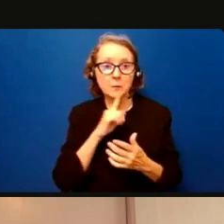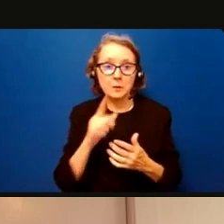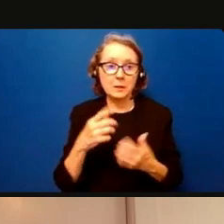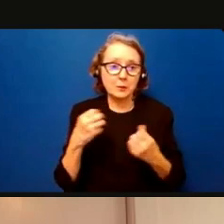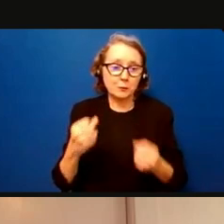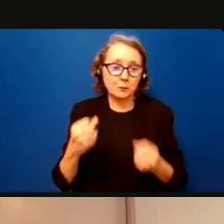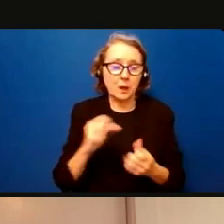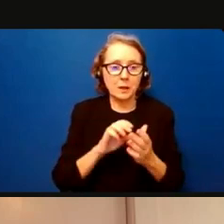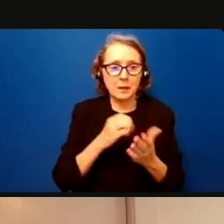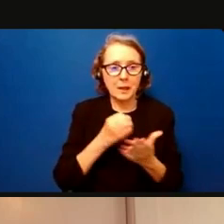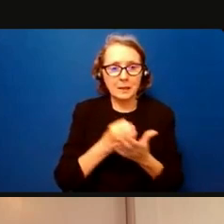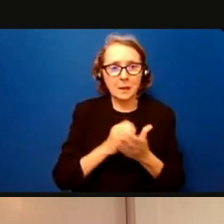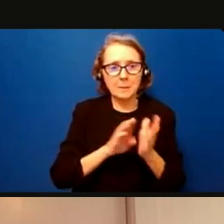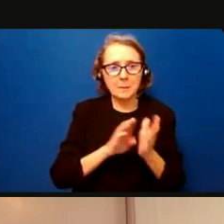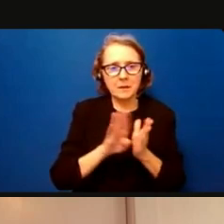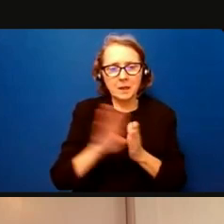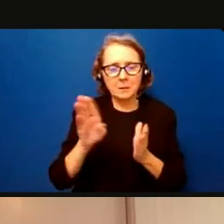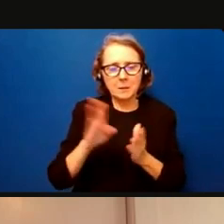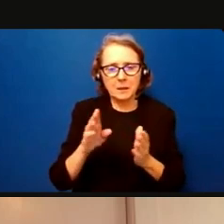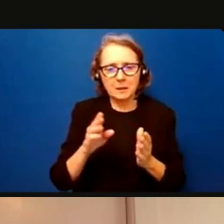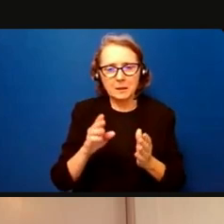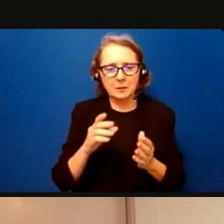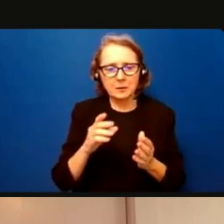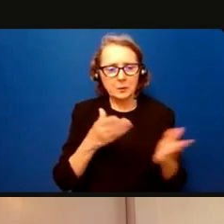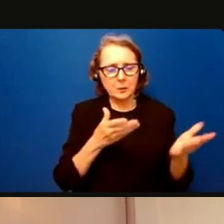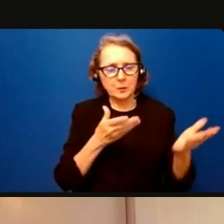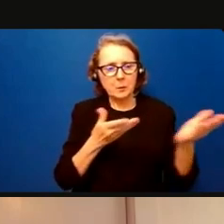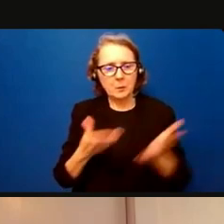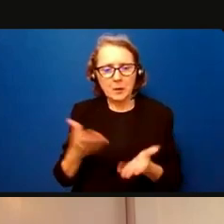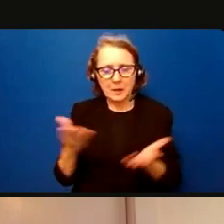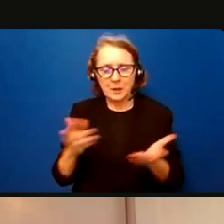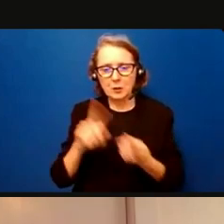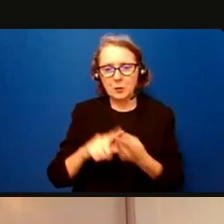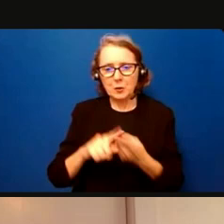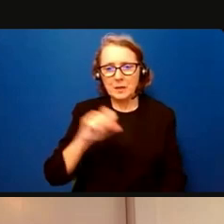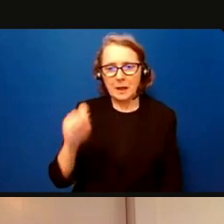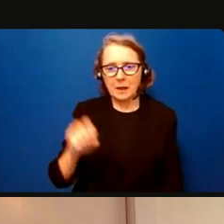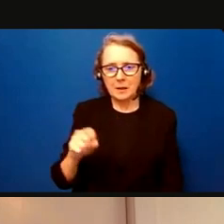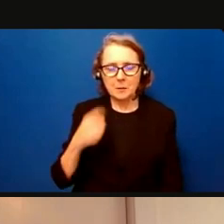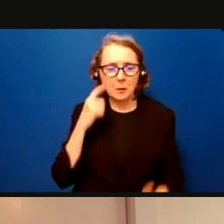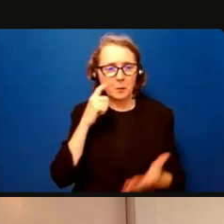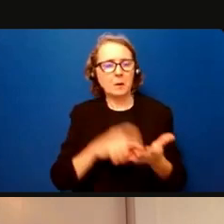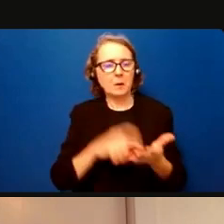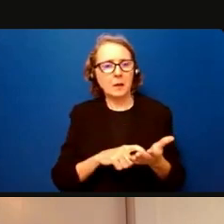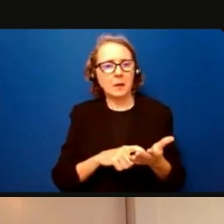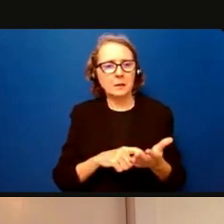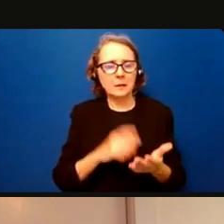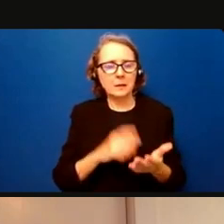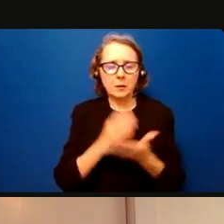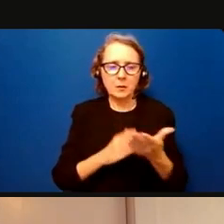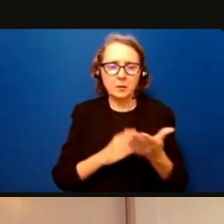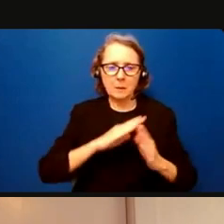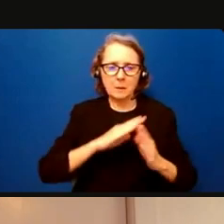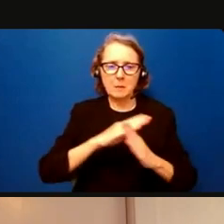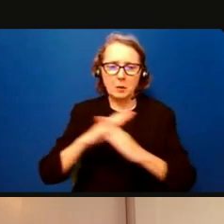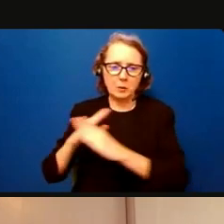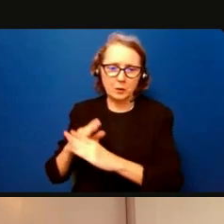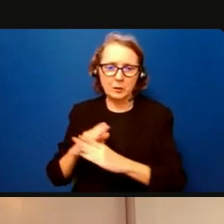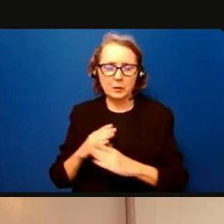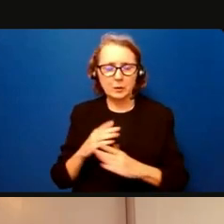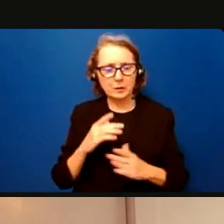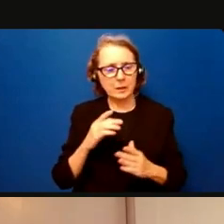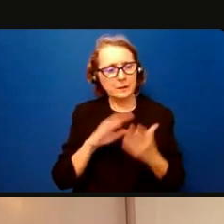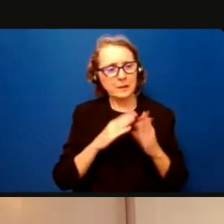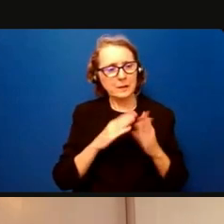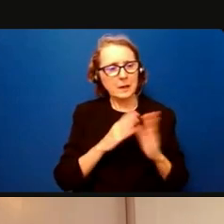economic development initiative to take home and bring here right to Salem. We recognize that there are hurdles to address as the city's ready for commercial